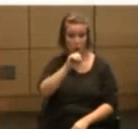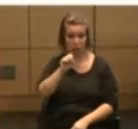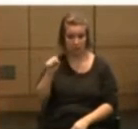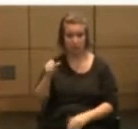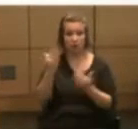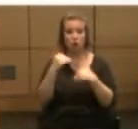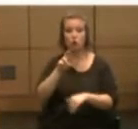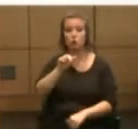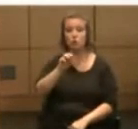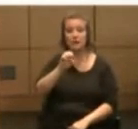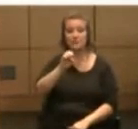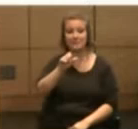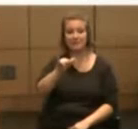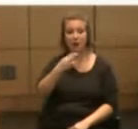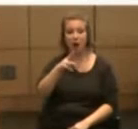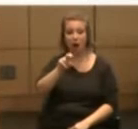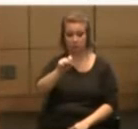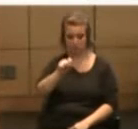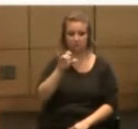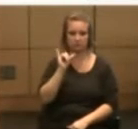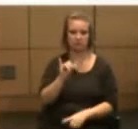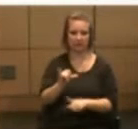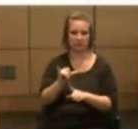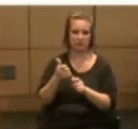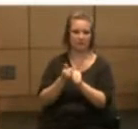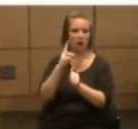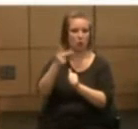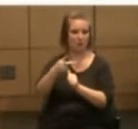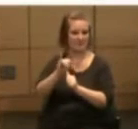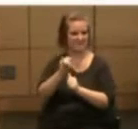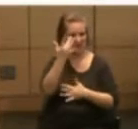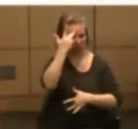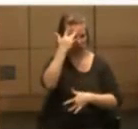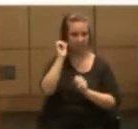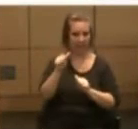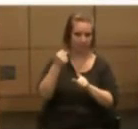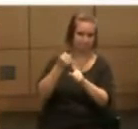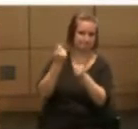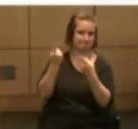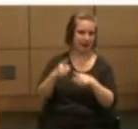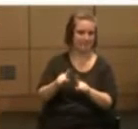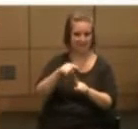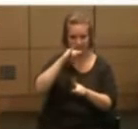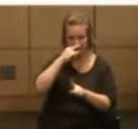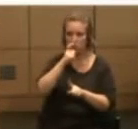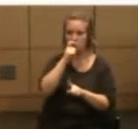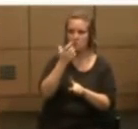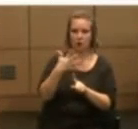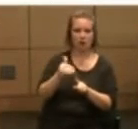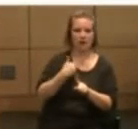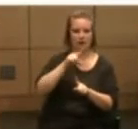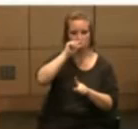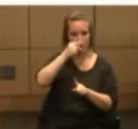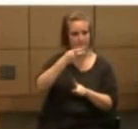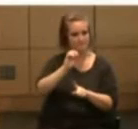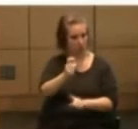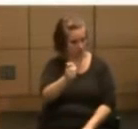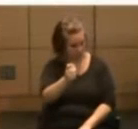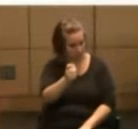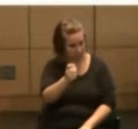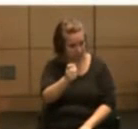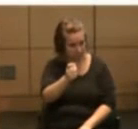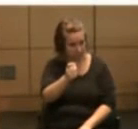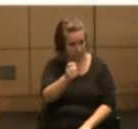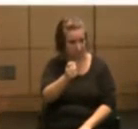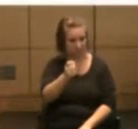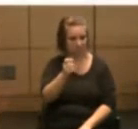is a sequela of, or that it's a follow-up infection that can happen in kids who've had chickenpox. And so this